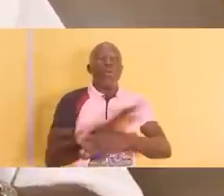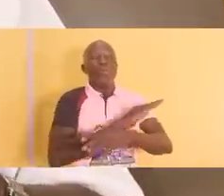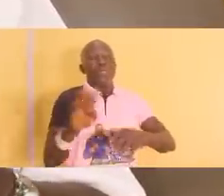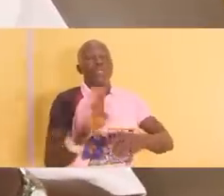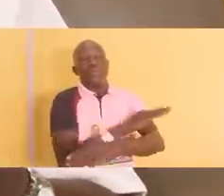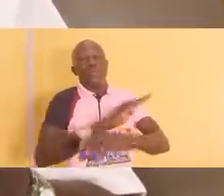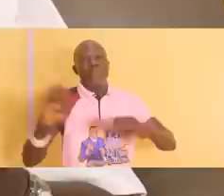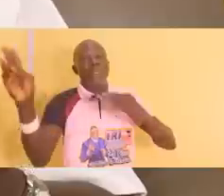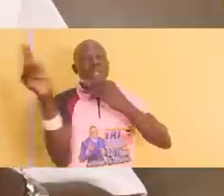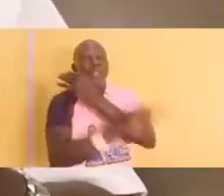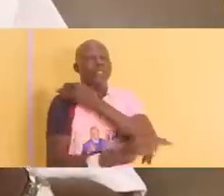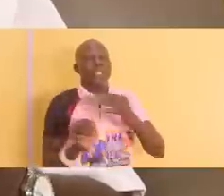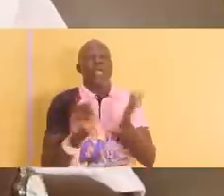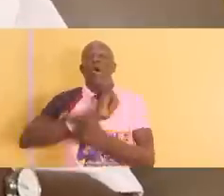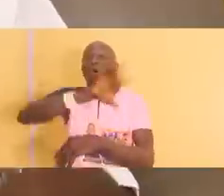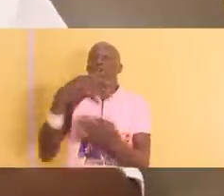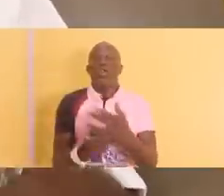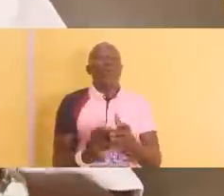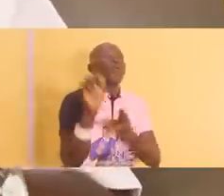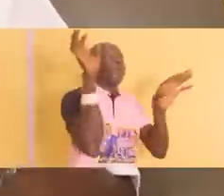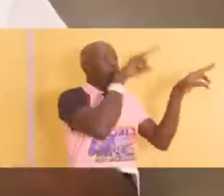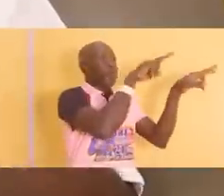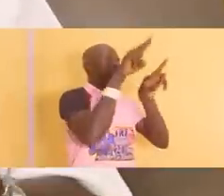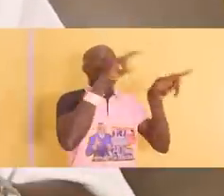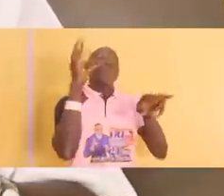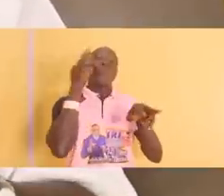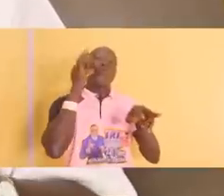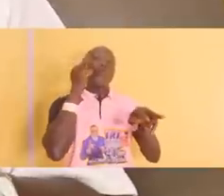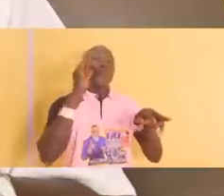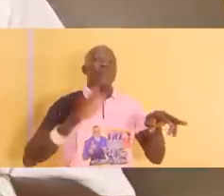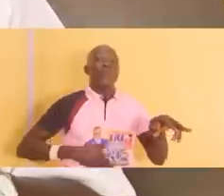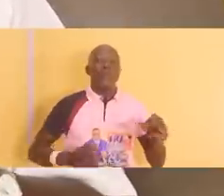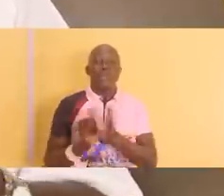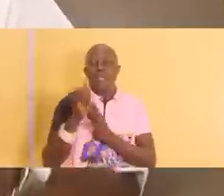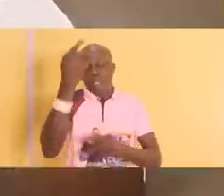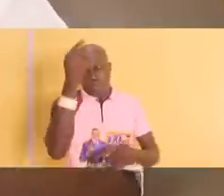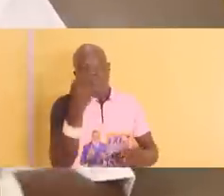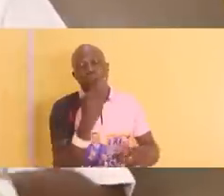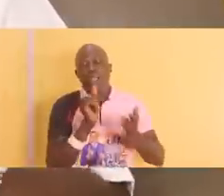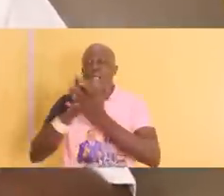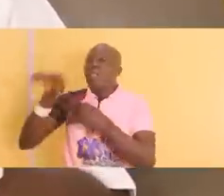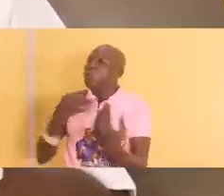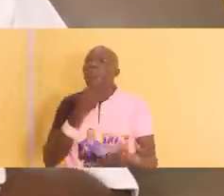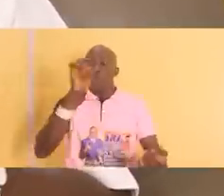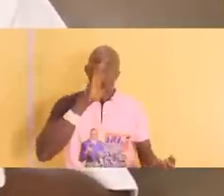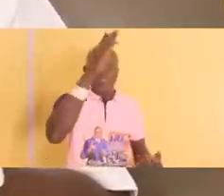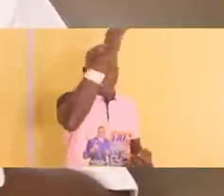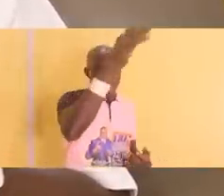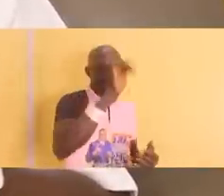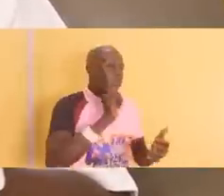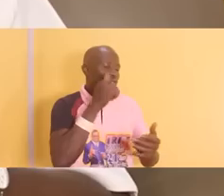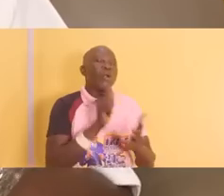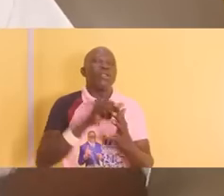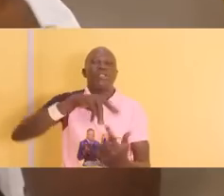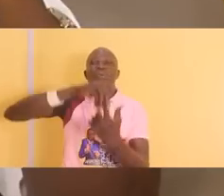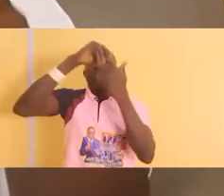Contractors. All of it that you are Kogila. Ati eyin te nwo ju Oluwa. You expectant mothers. O gbọdọ wa be. You must be there. Ola je